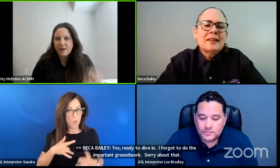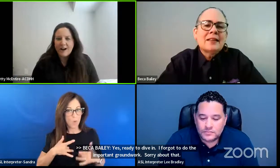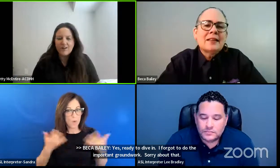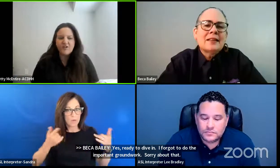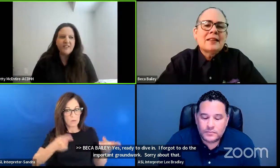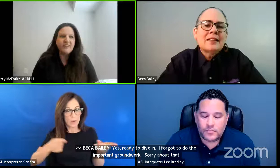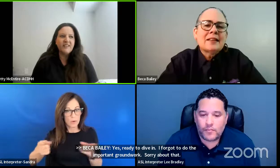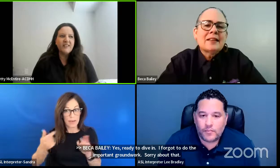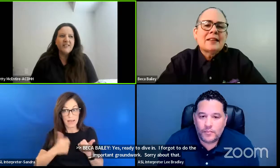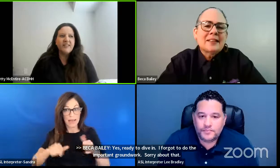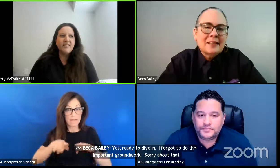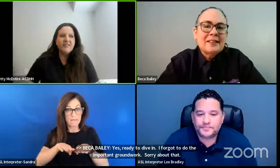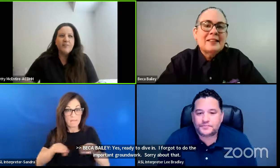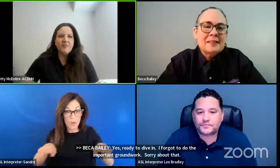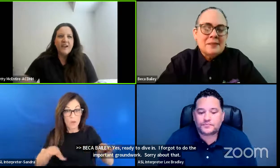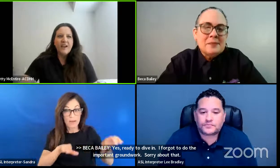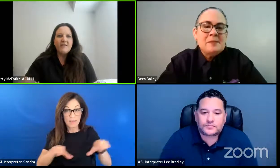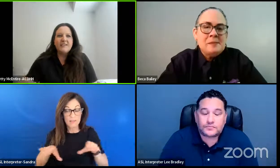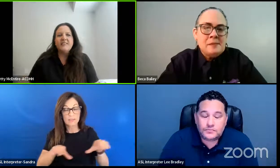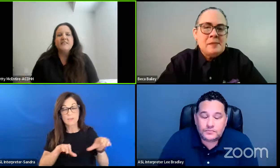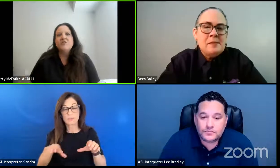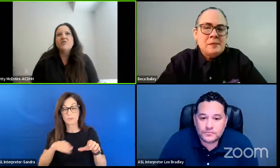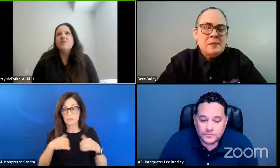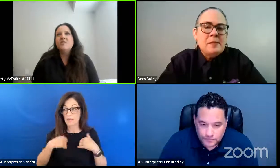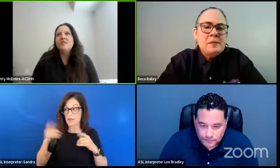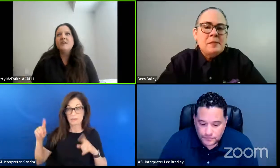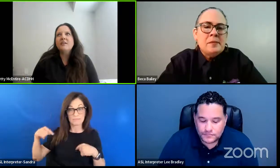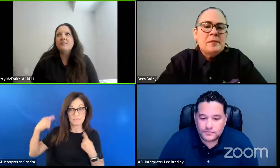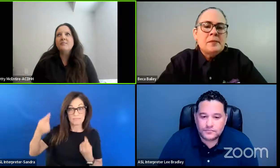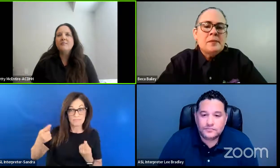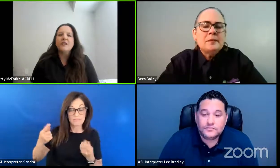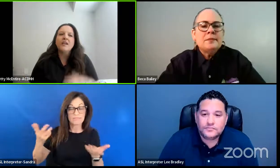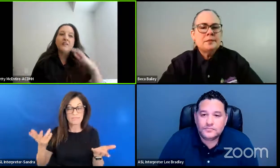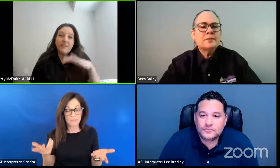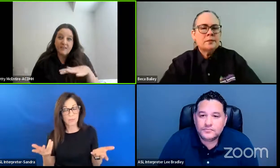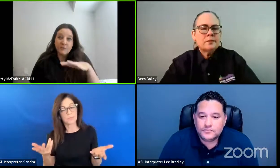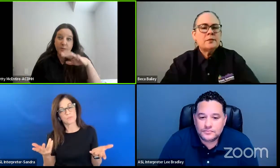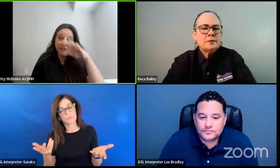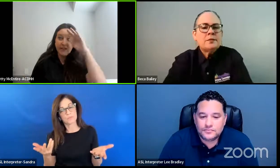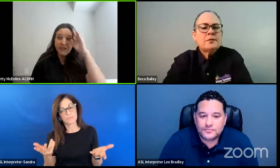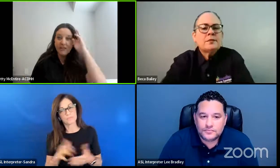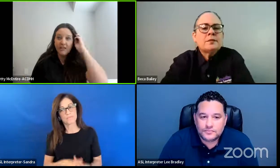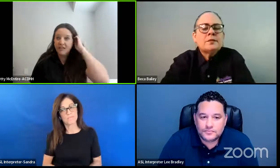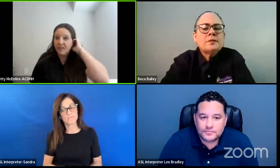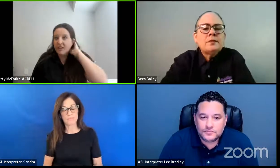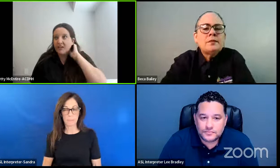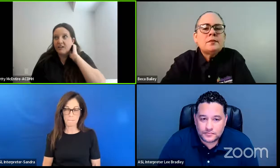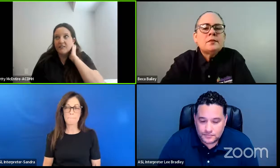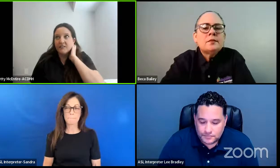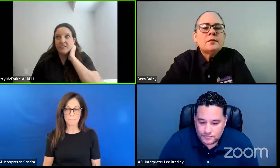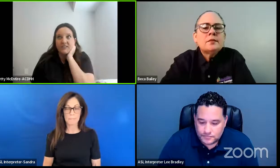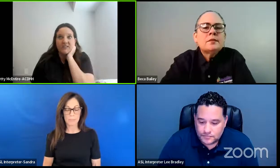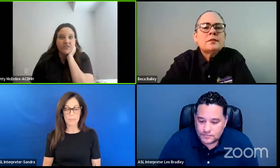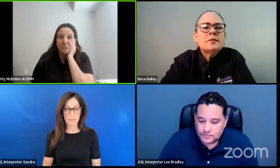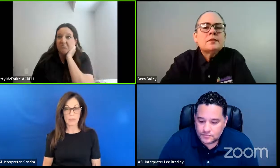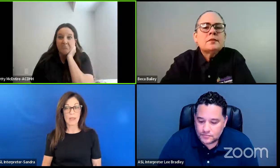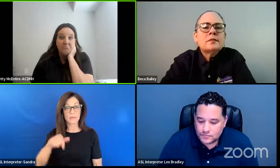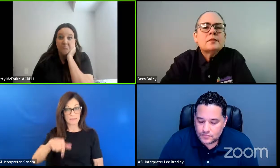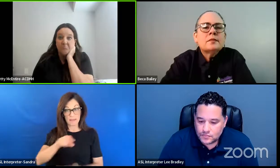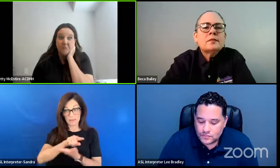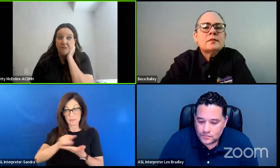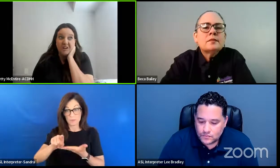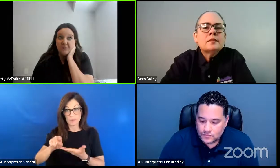any floor action that we've had. So this week at the